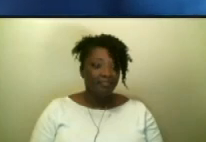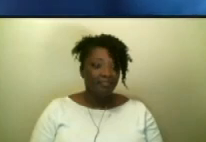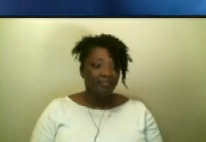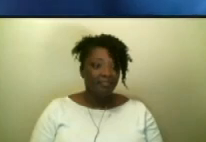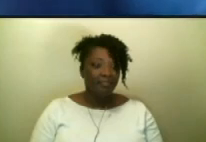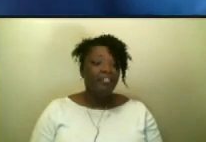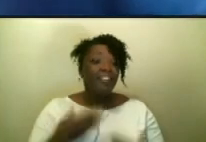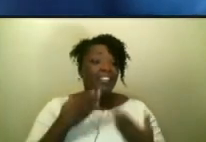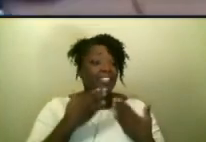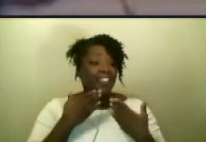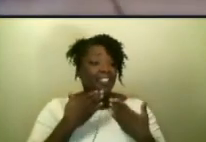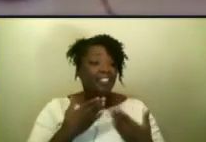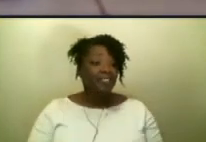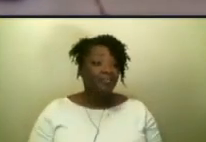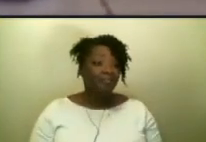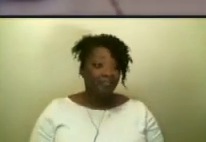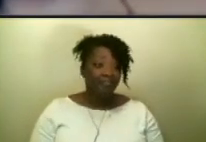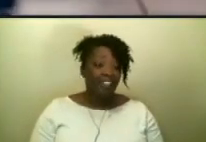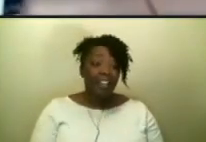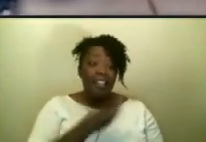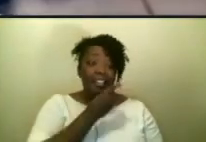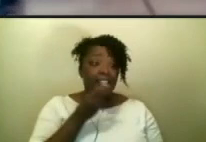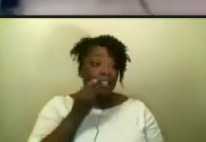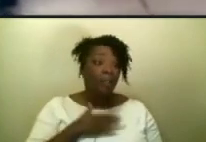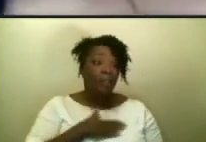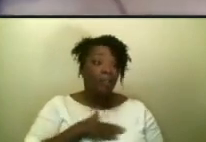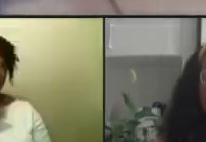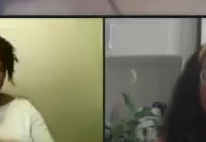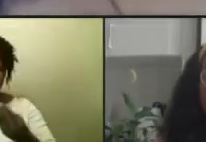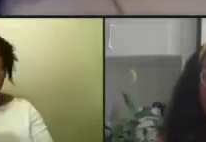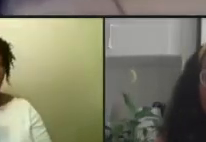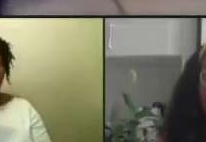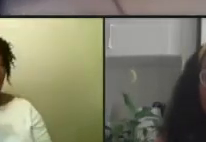Thank you. Denise, please share the instructions for ASL.